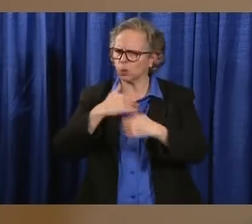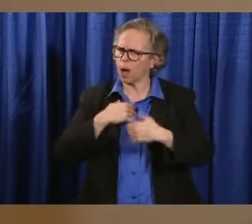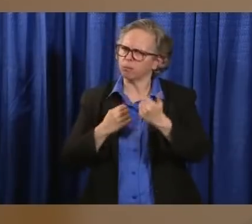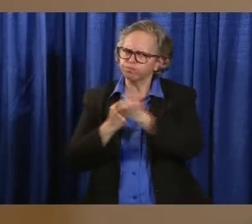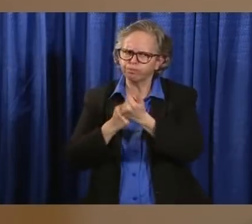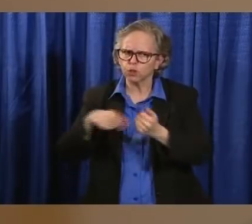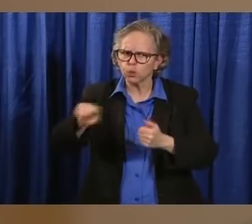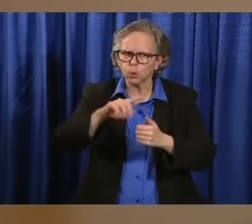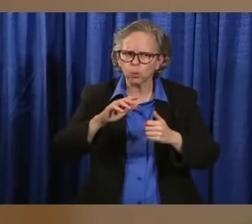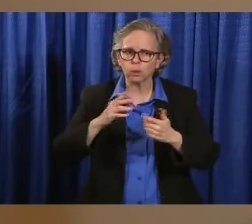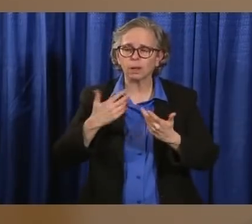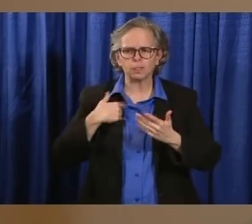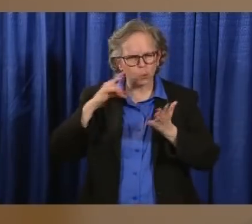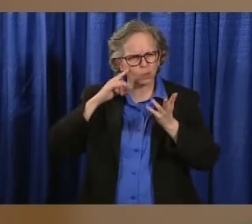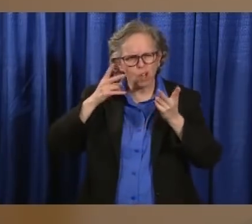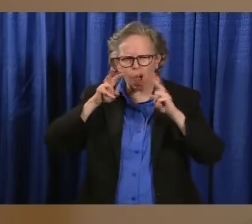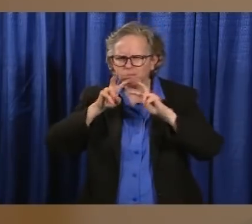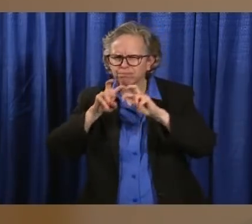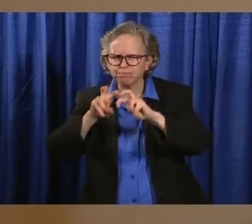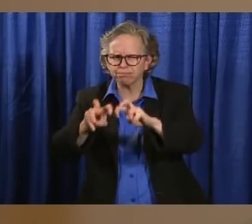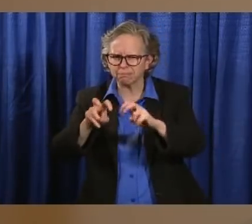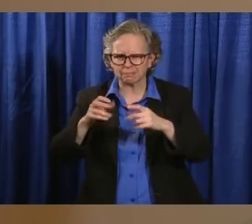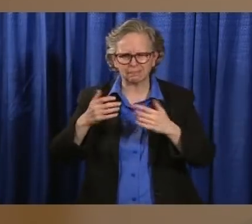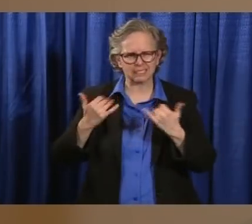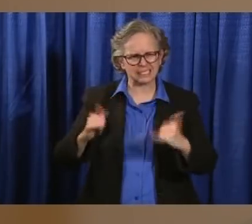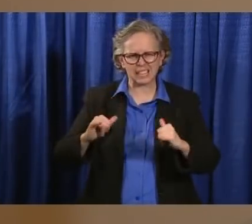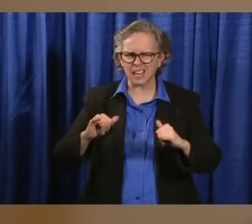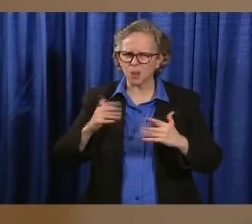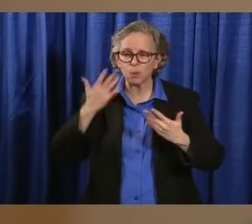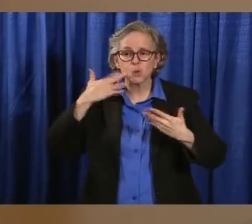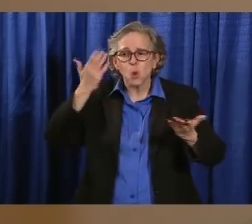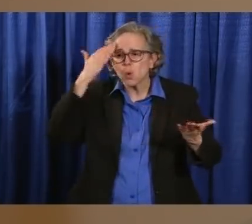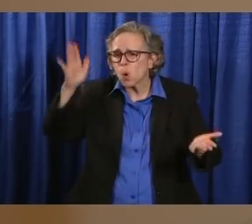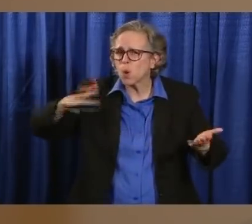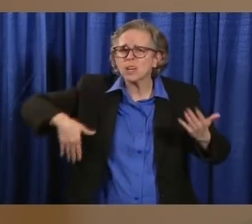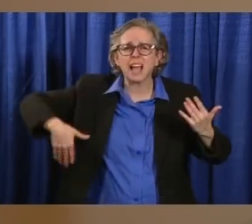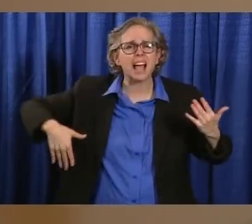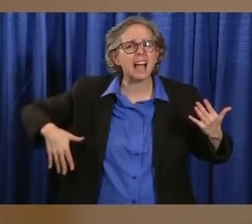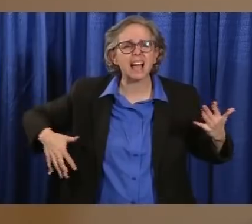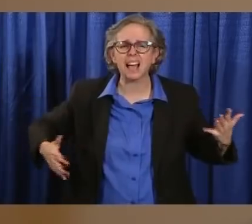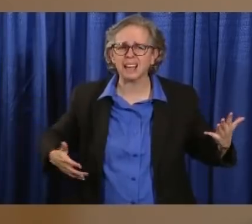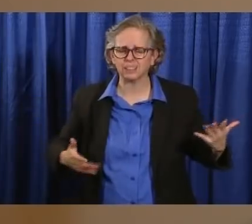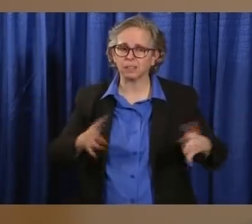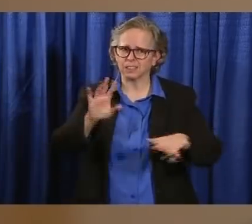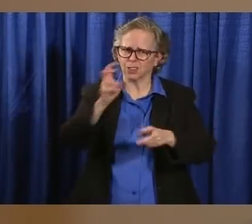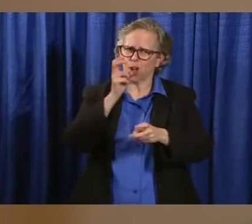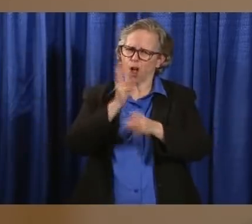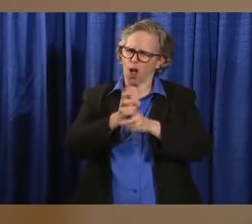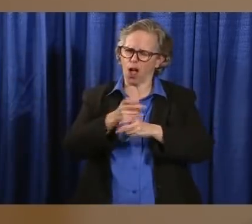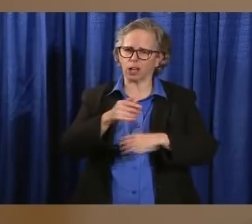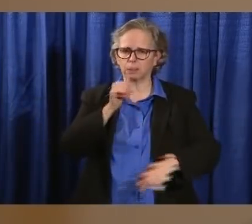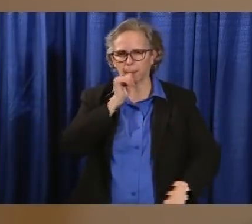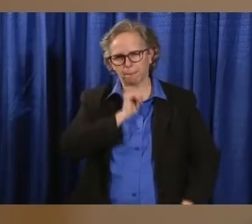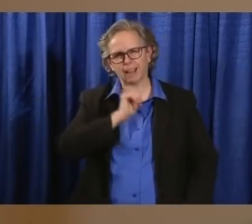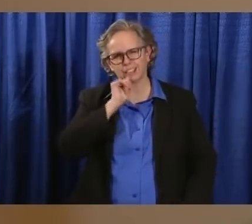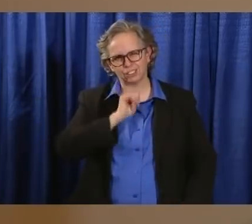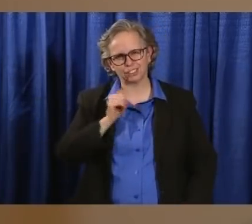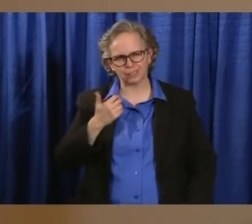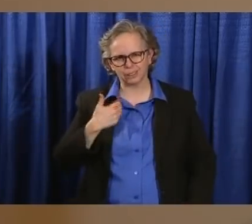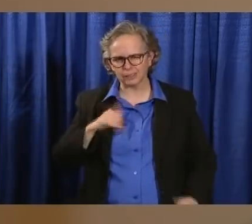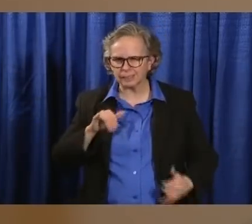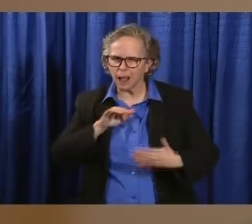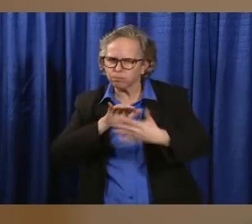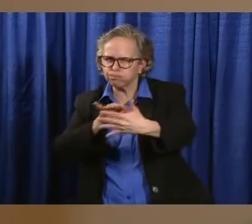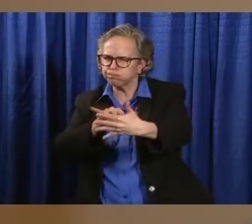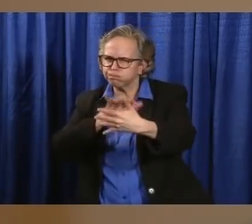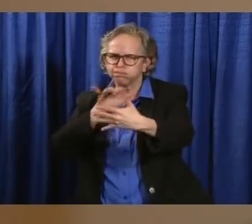hard to be patient. I think as we have more data, certainly families and others are